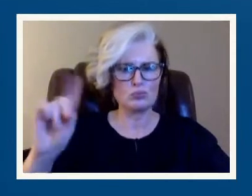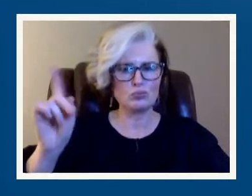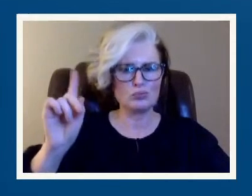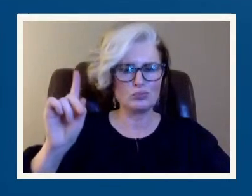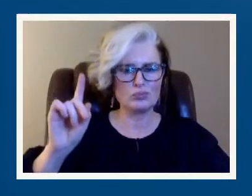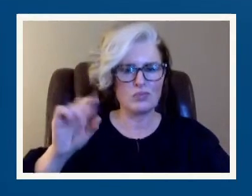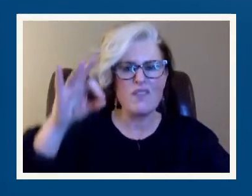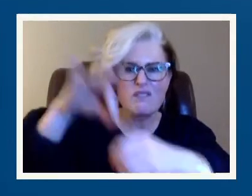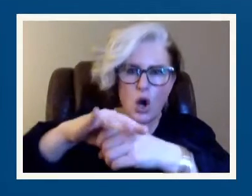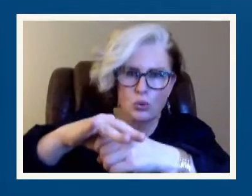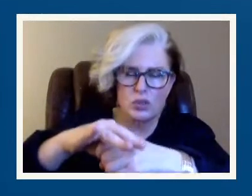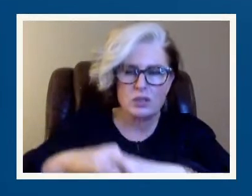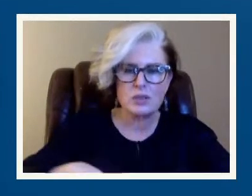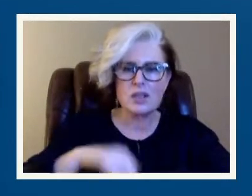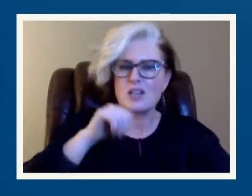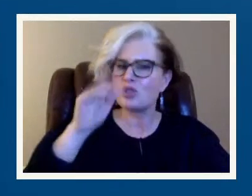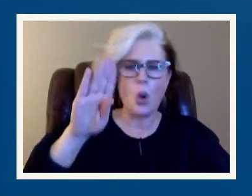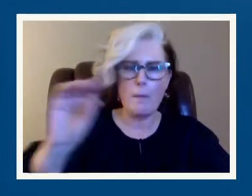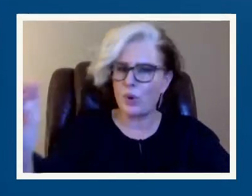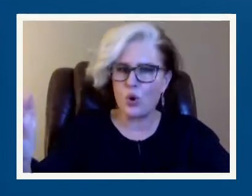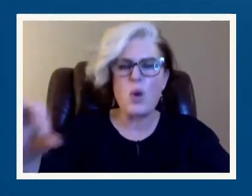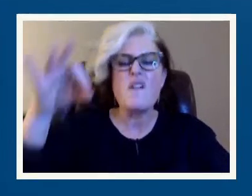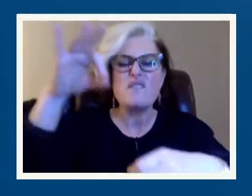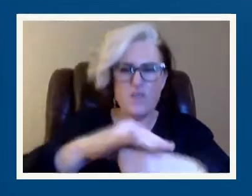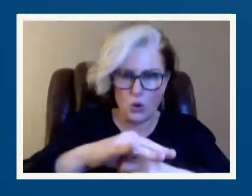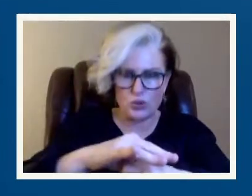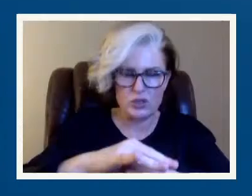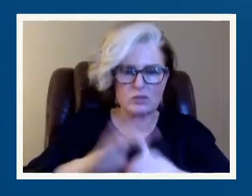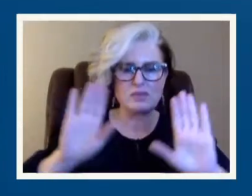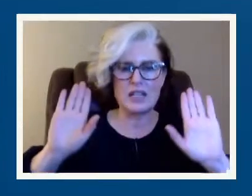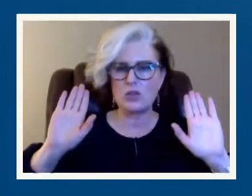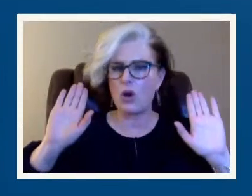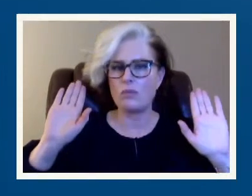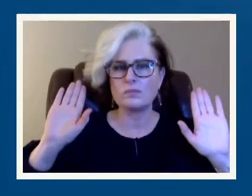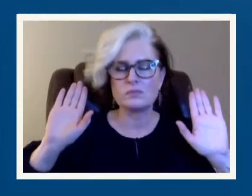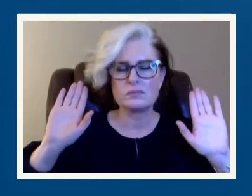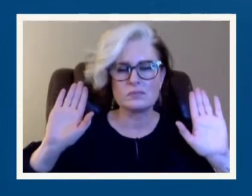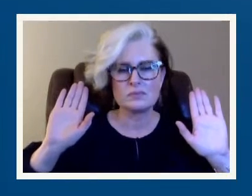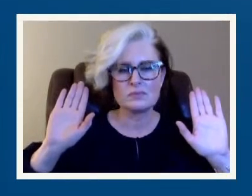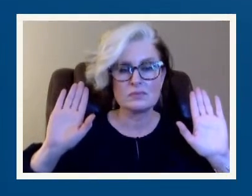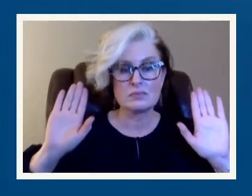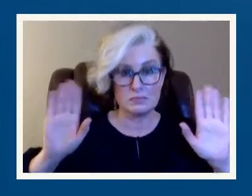Vote. No booing, just voting. Look,